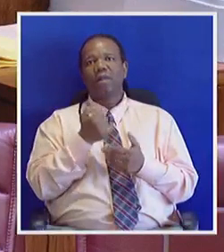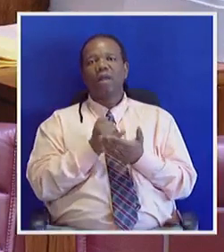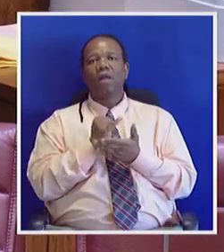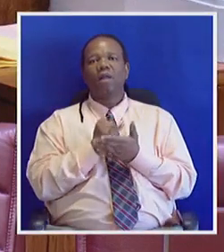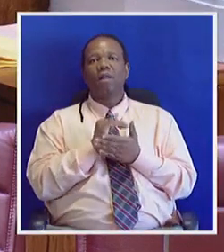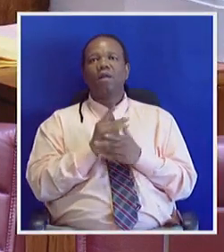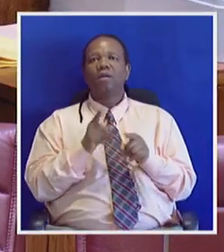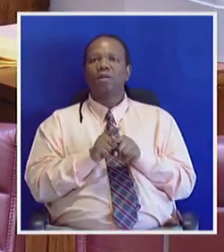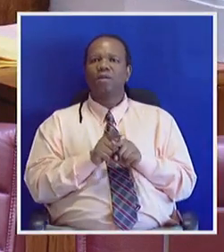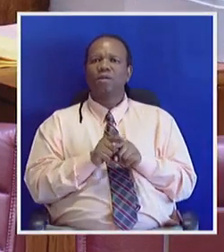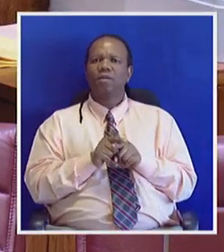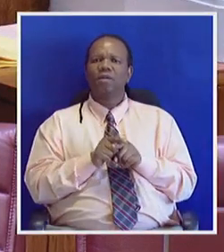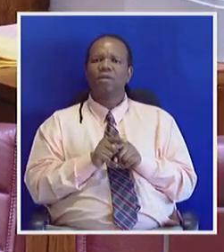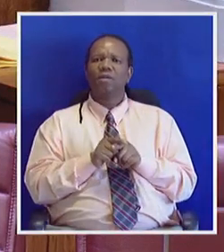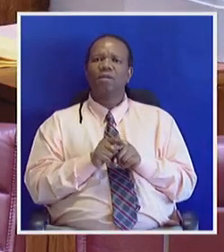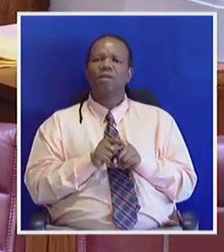me also to